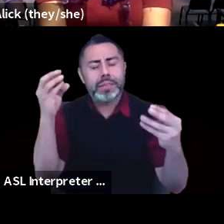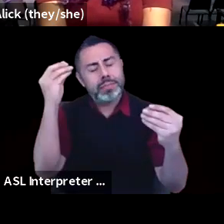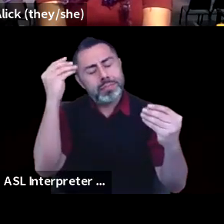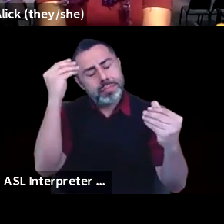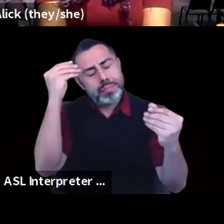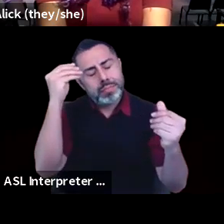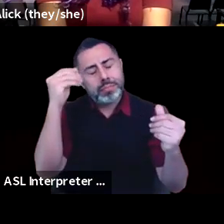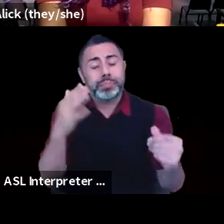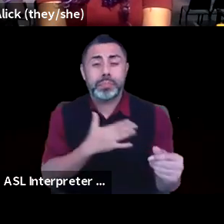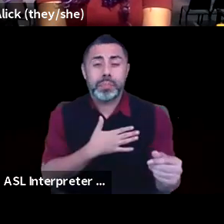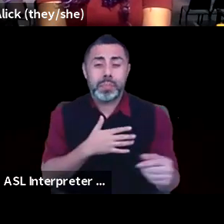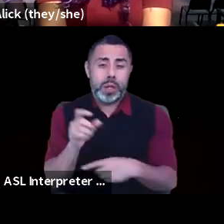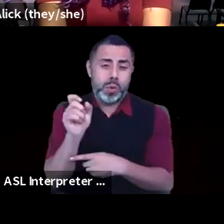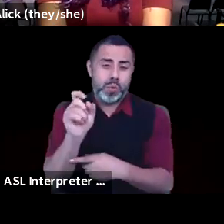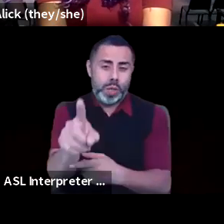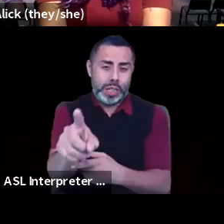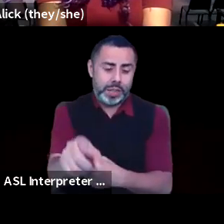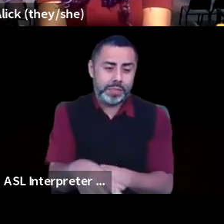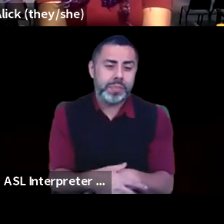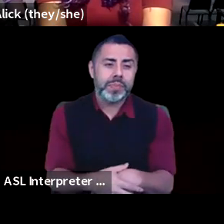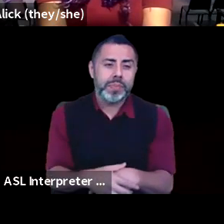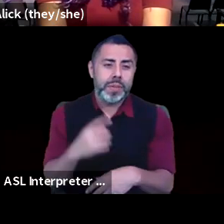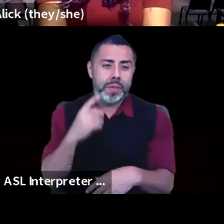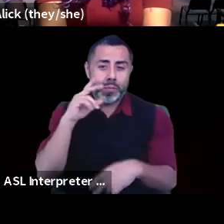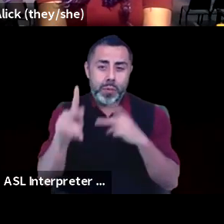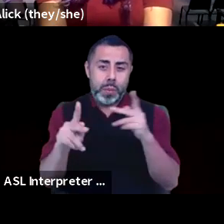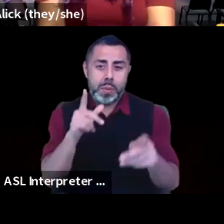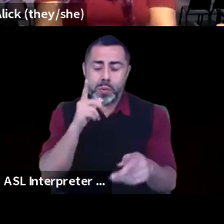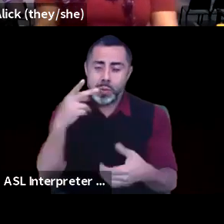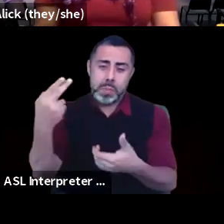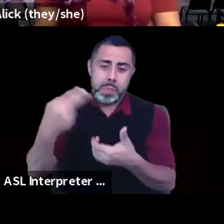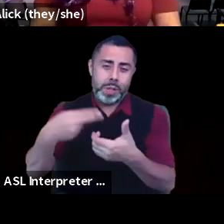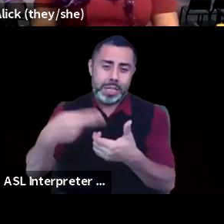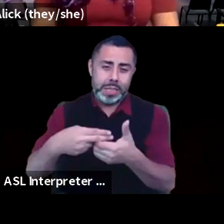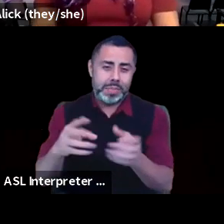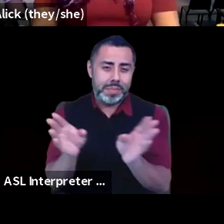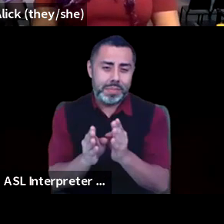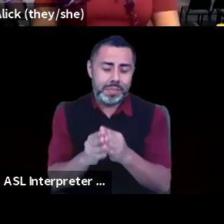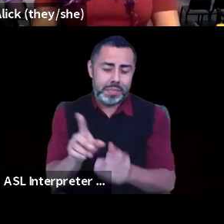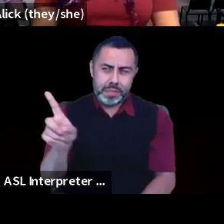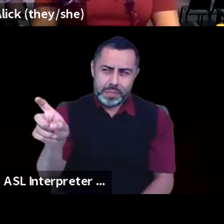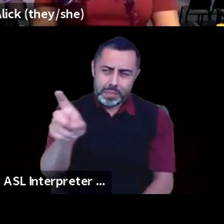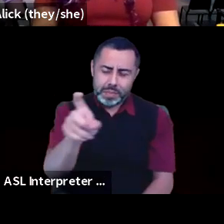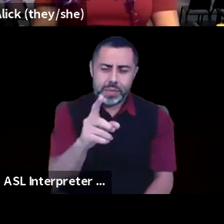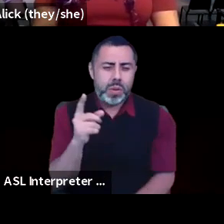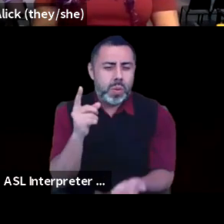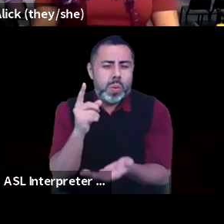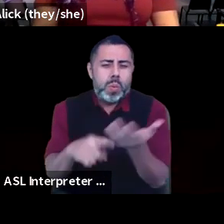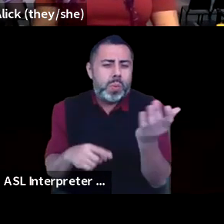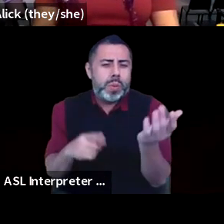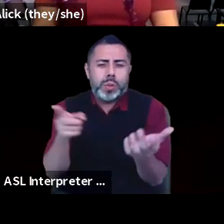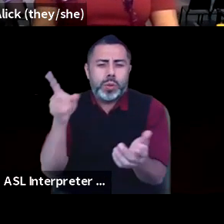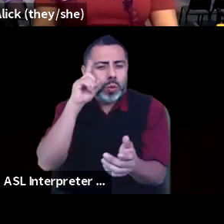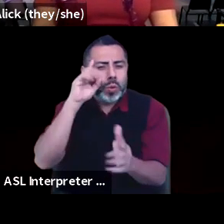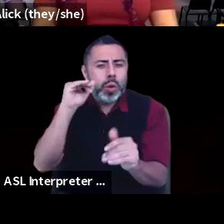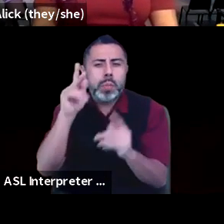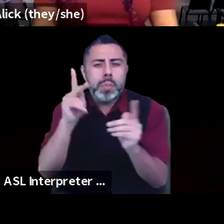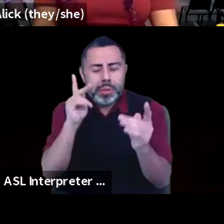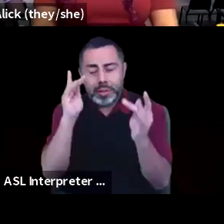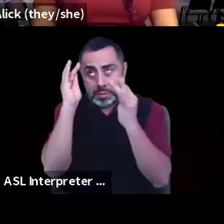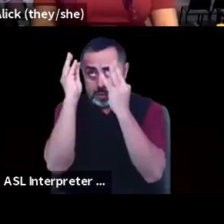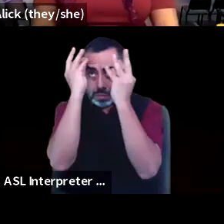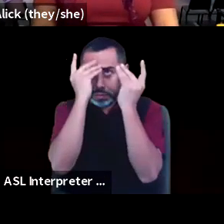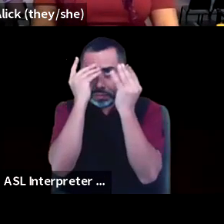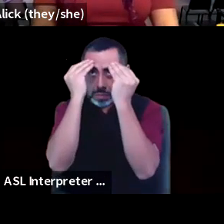is, as kind of a takeaway for the people participating in this call, what do you hope folks are spending time reflecting on during